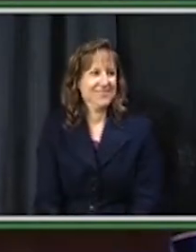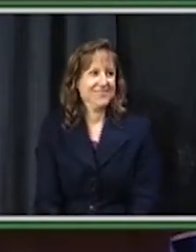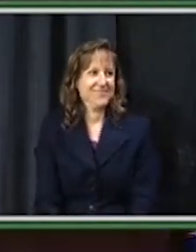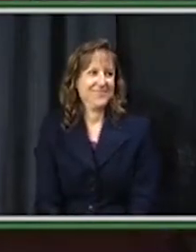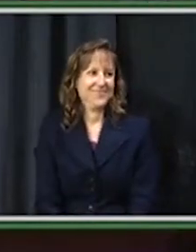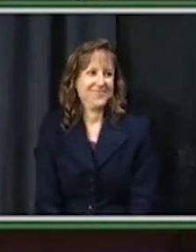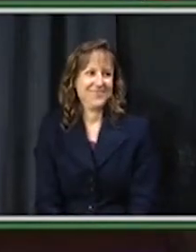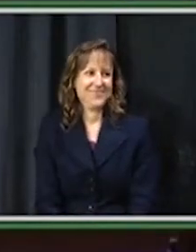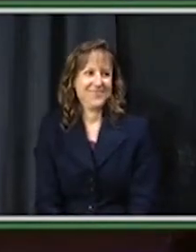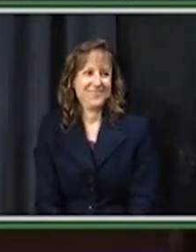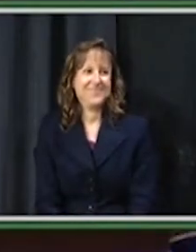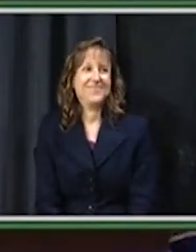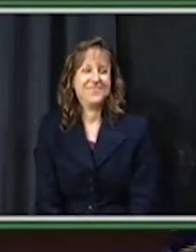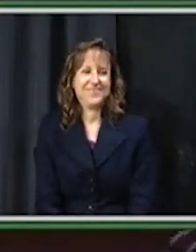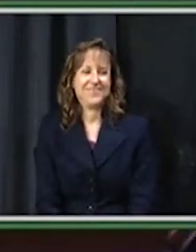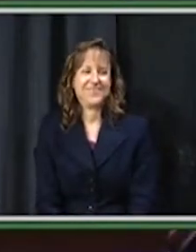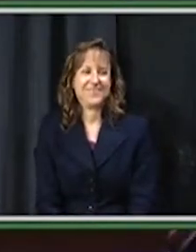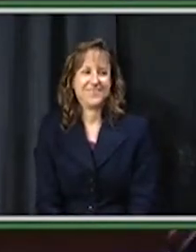Thank you.